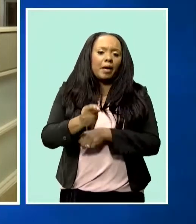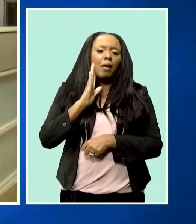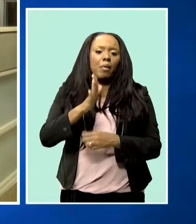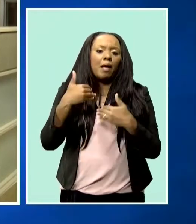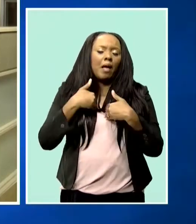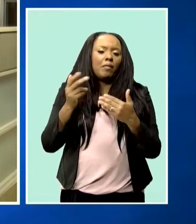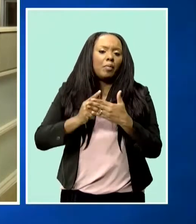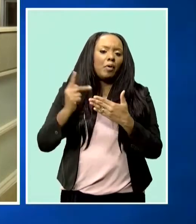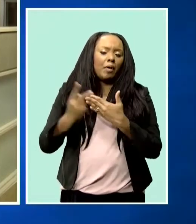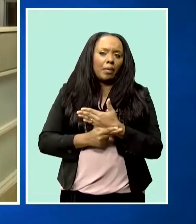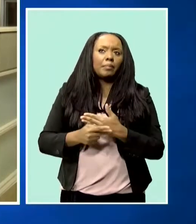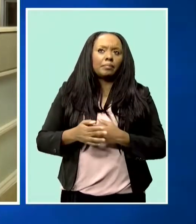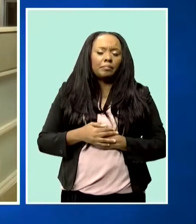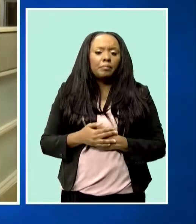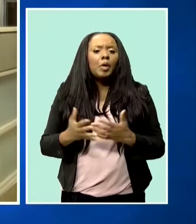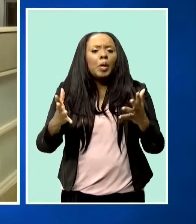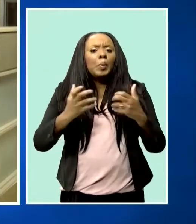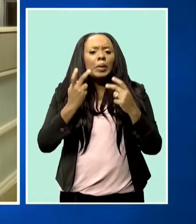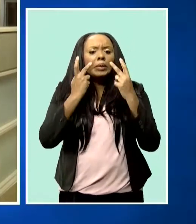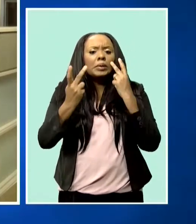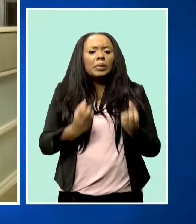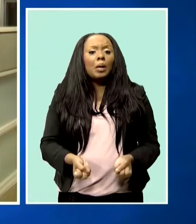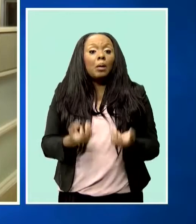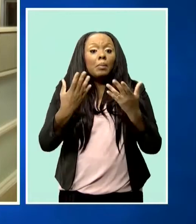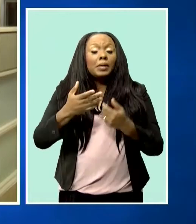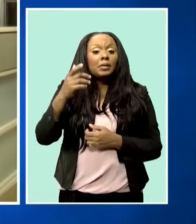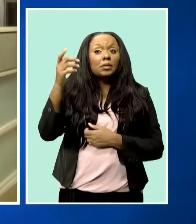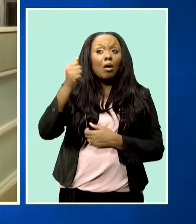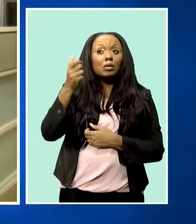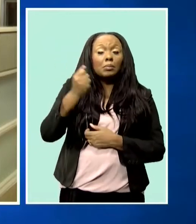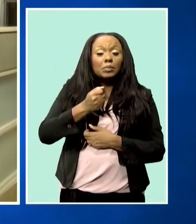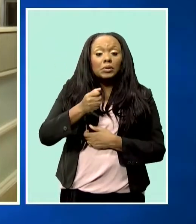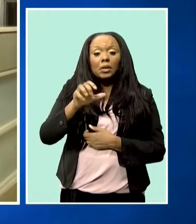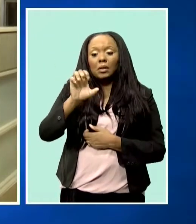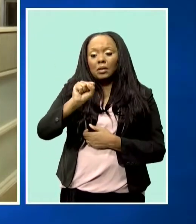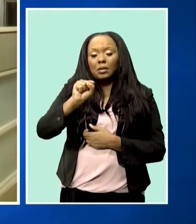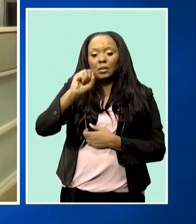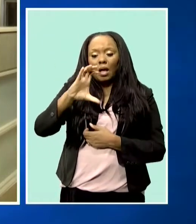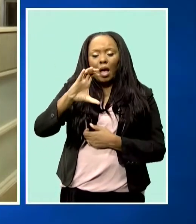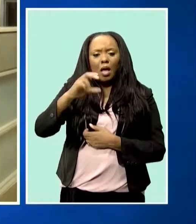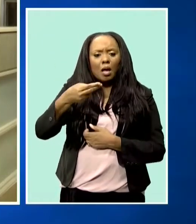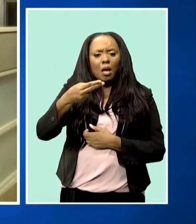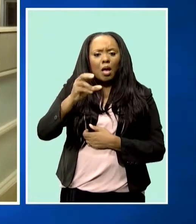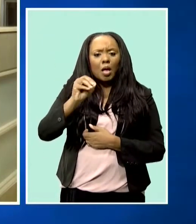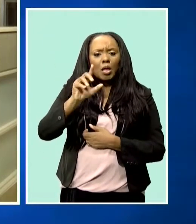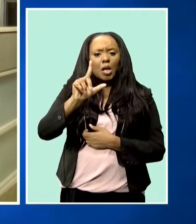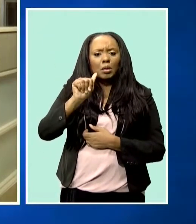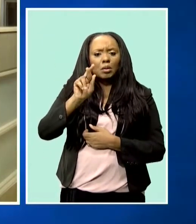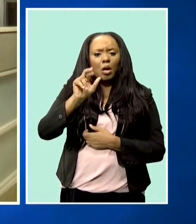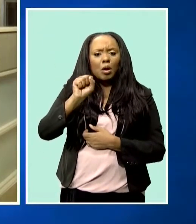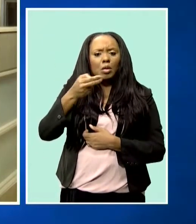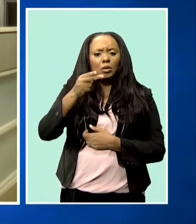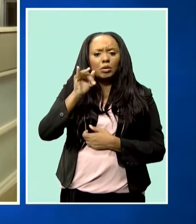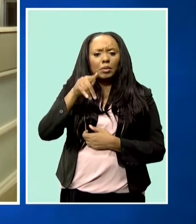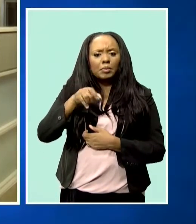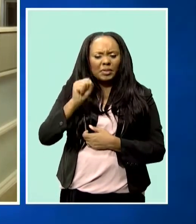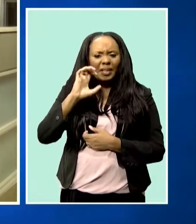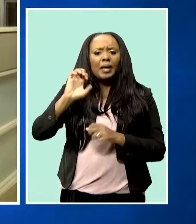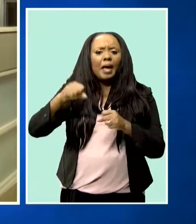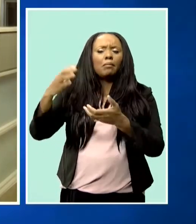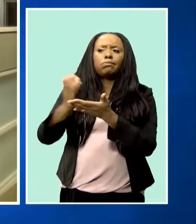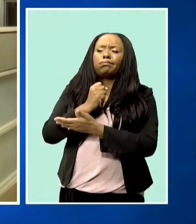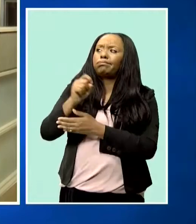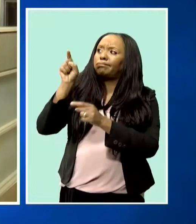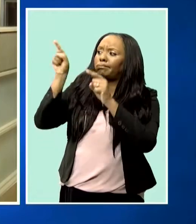remit here is to try to see how many scholarships we can get overseas. And this is just one of the foundation stages